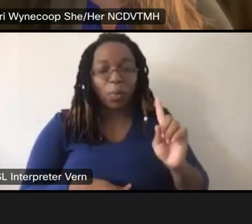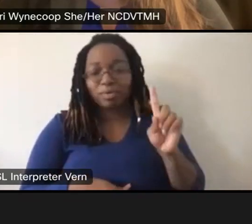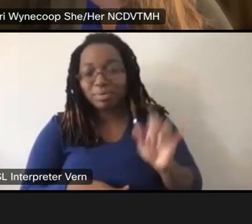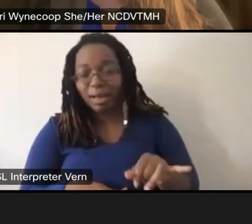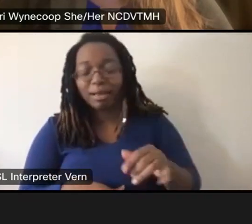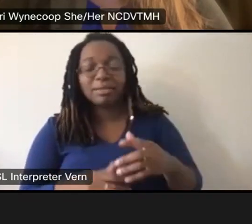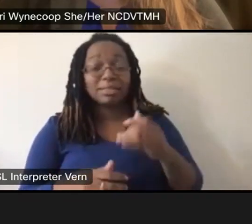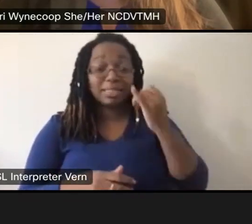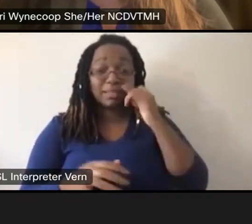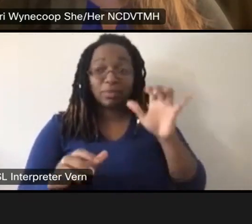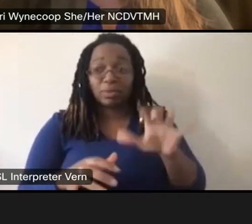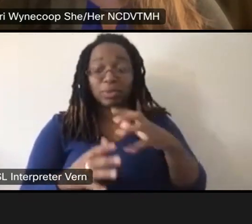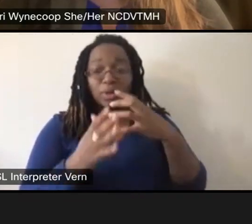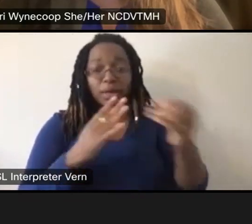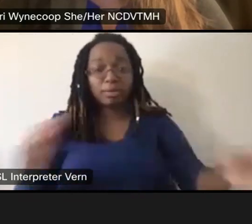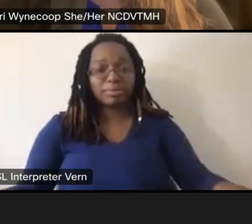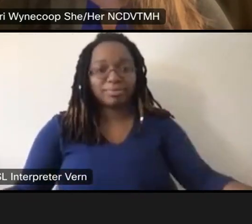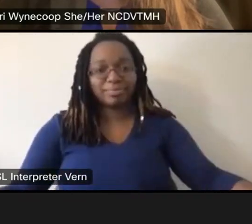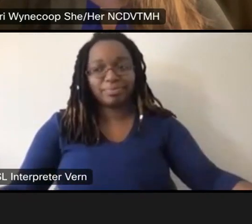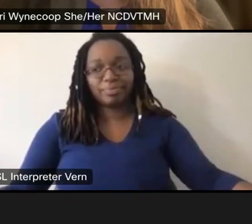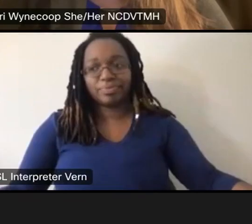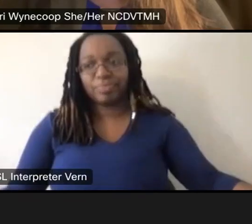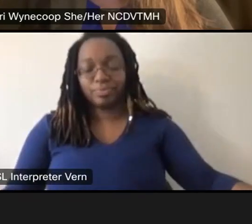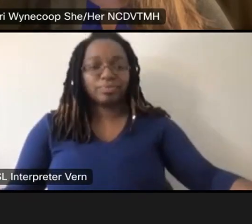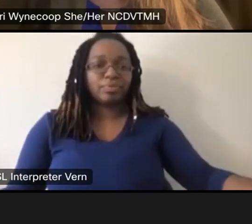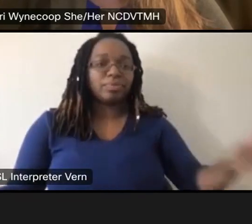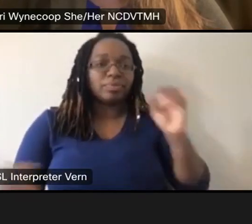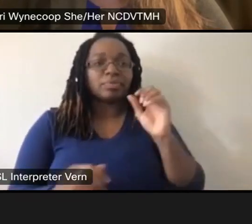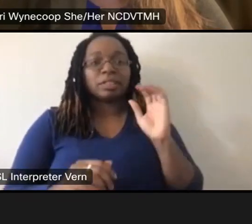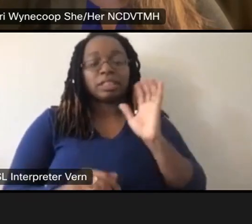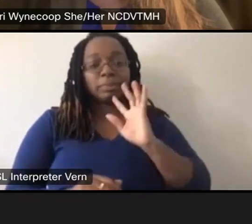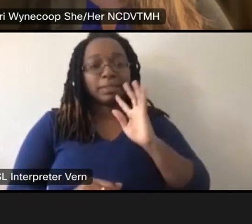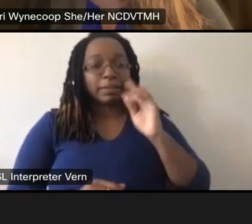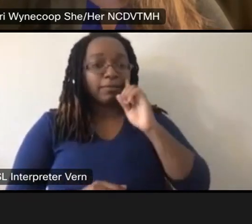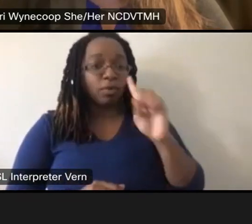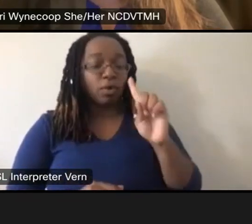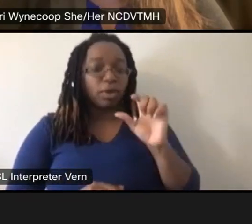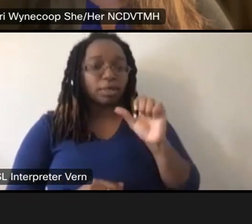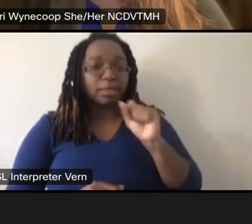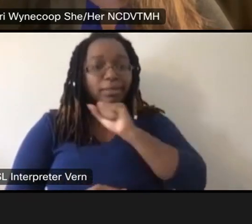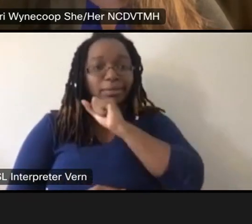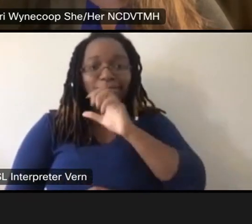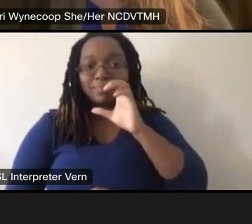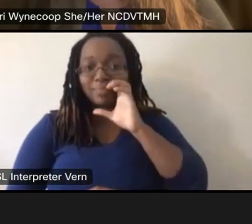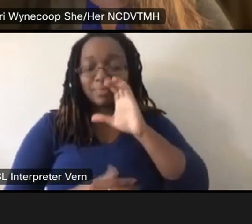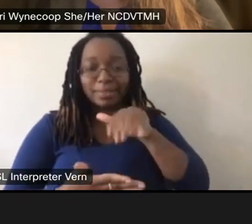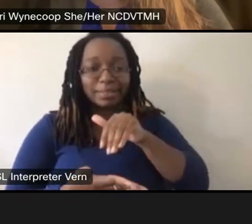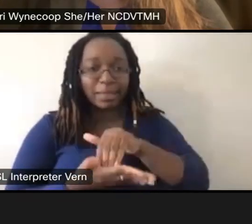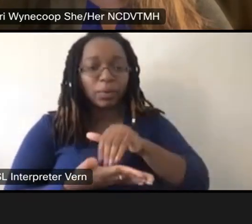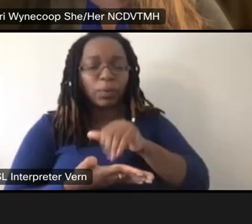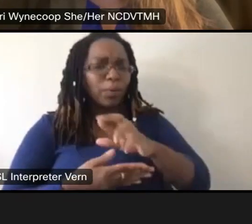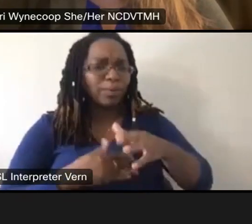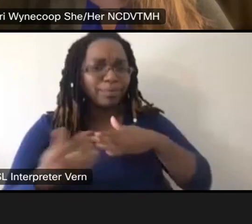in the community or speaking at a senior center or wherever you may go to, or faith community, describing,